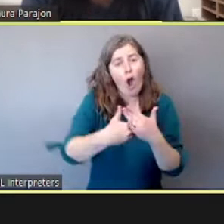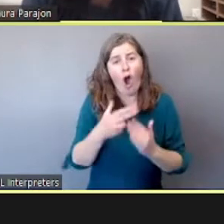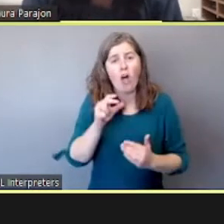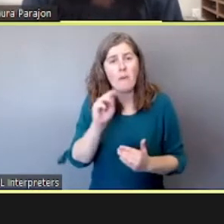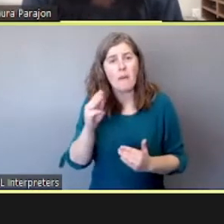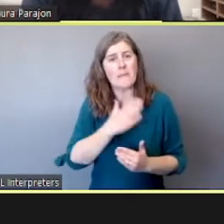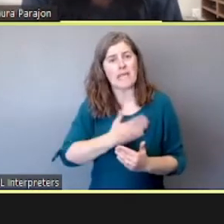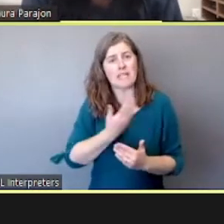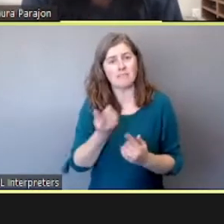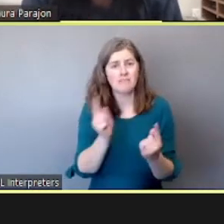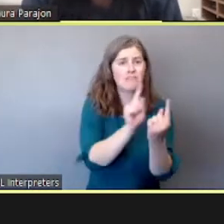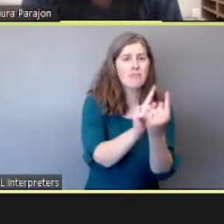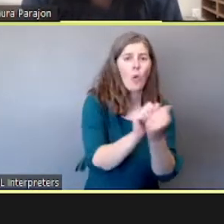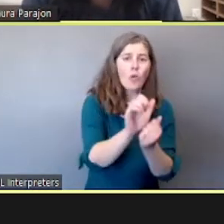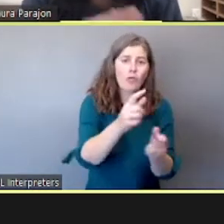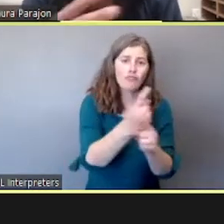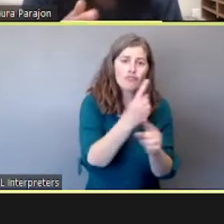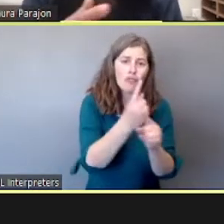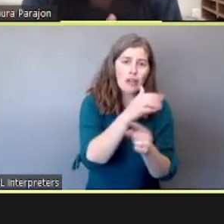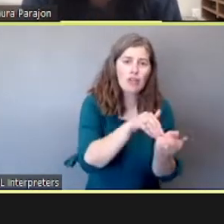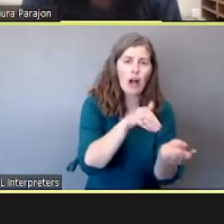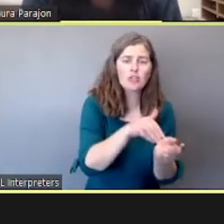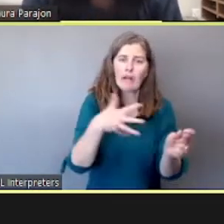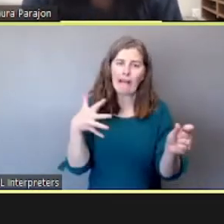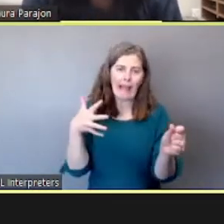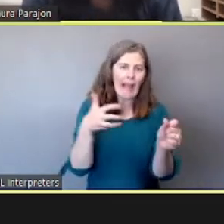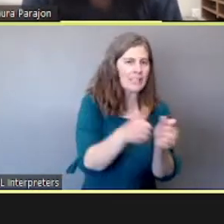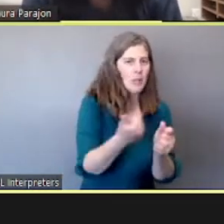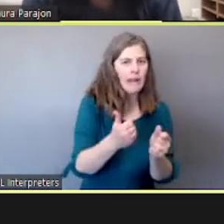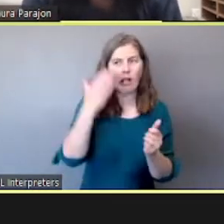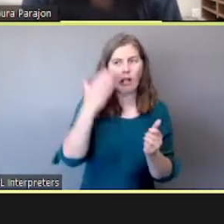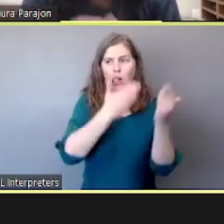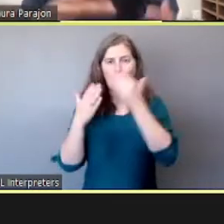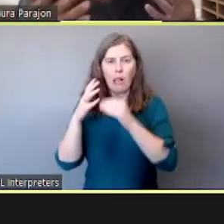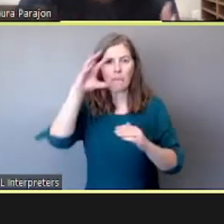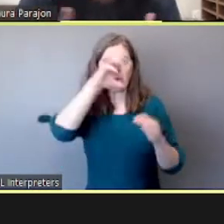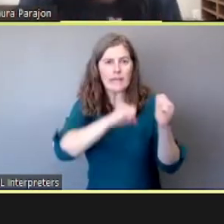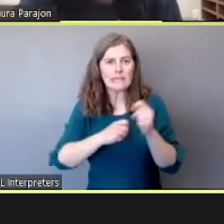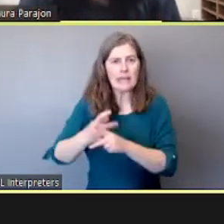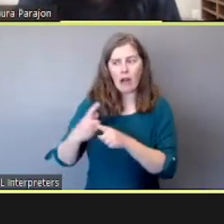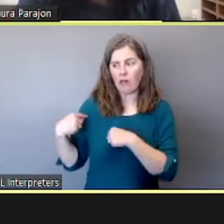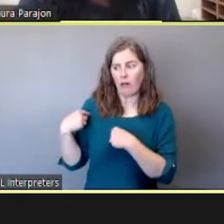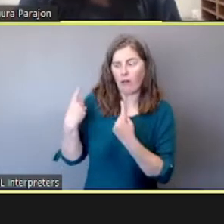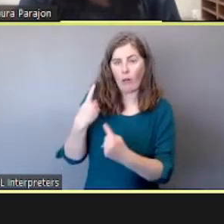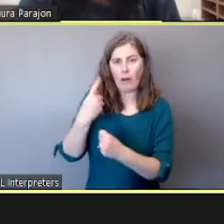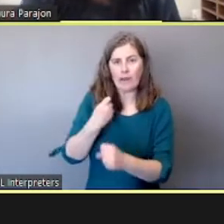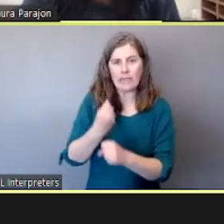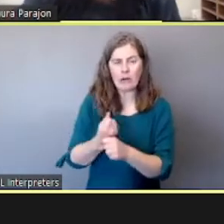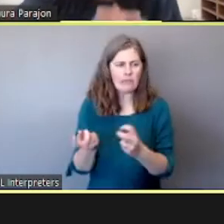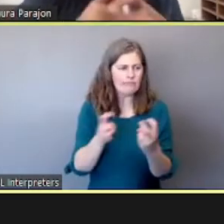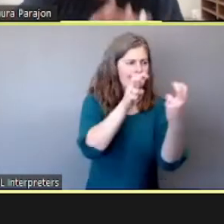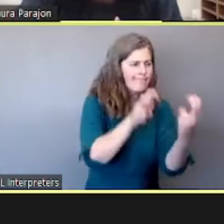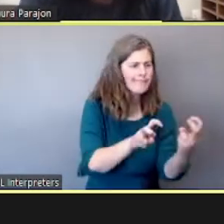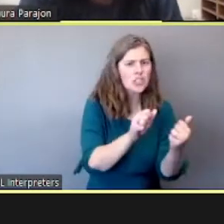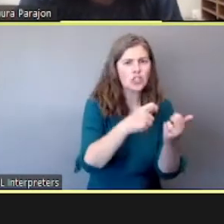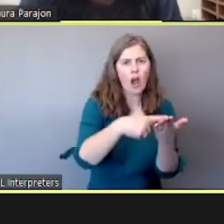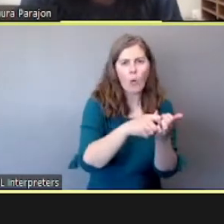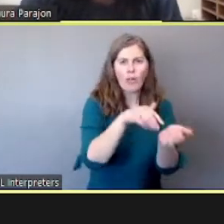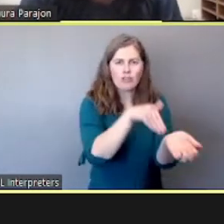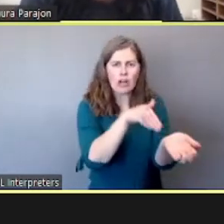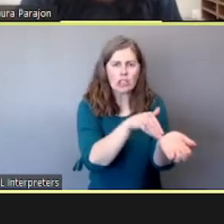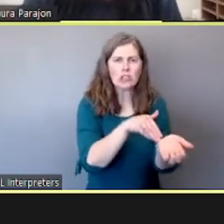visit their primary care providers right now and catch up on any missed care during the pandemic and talk to your provider about the vaccine. They can answer